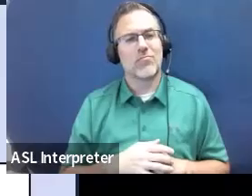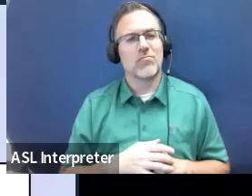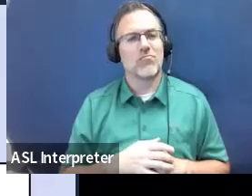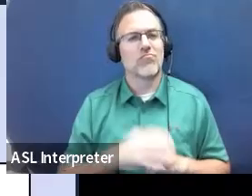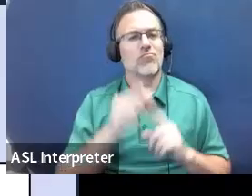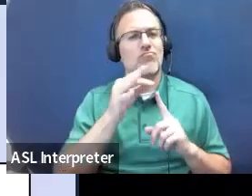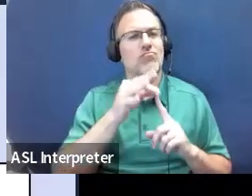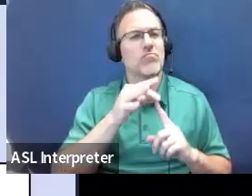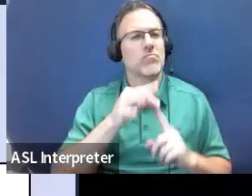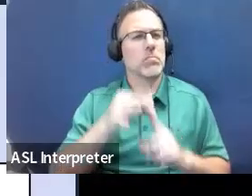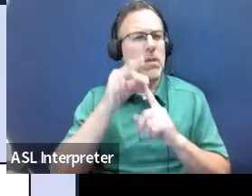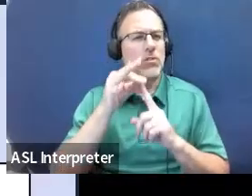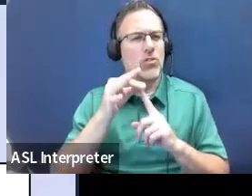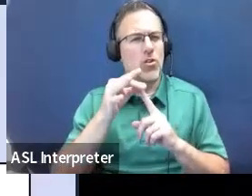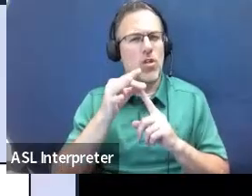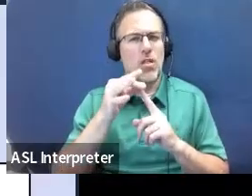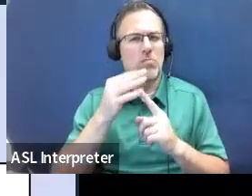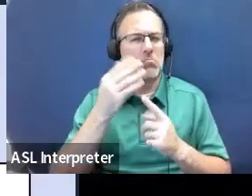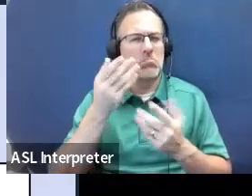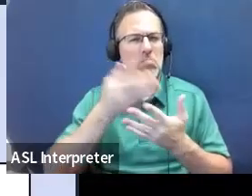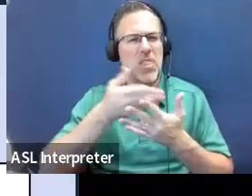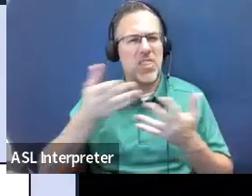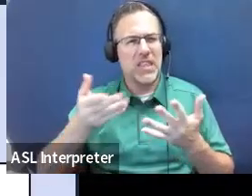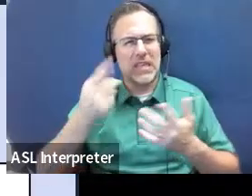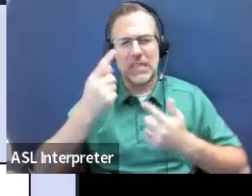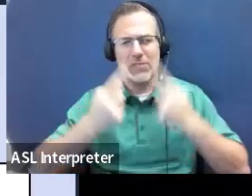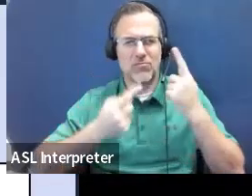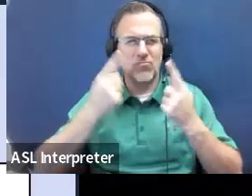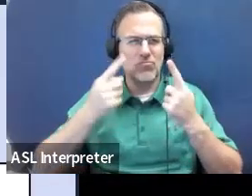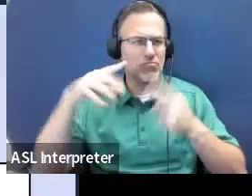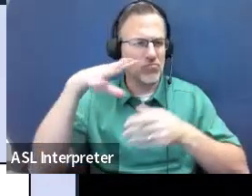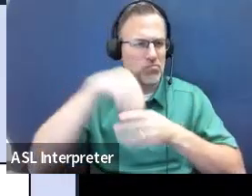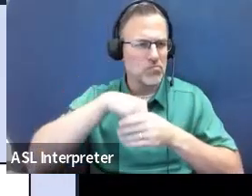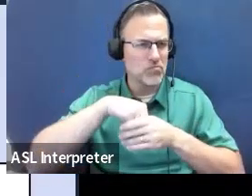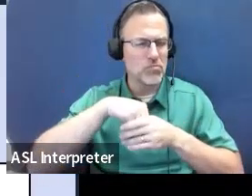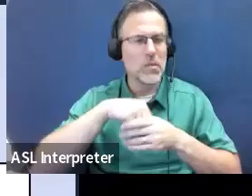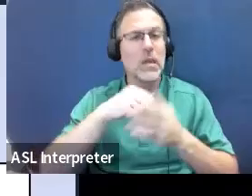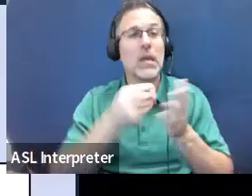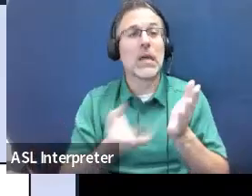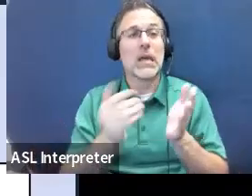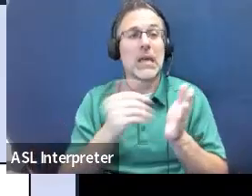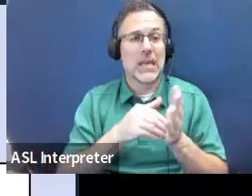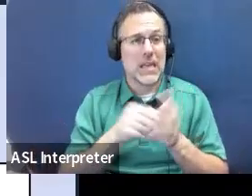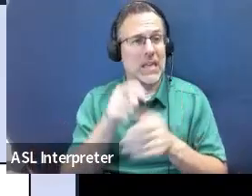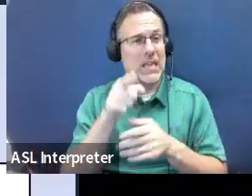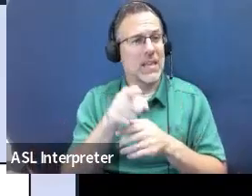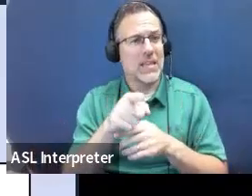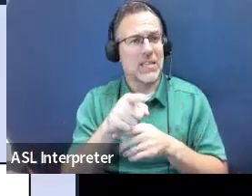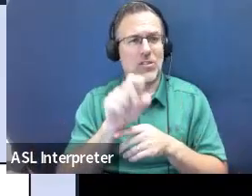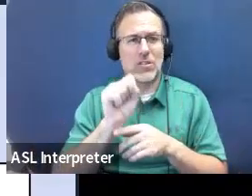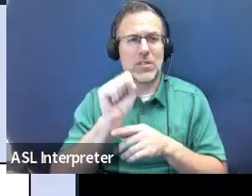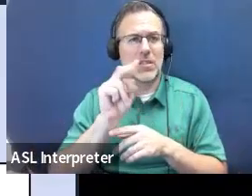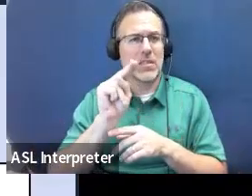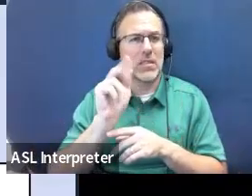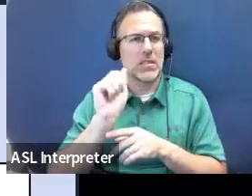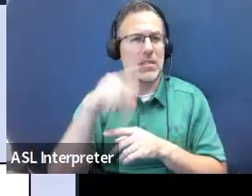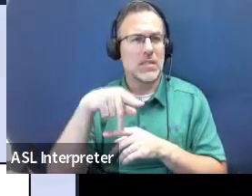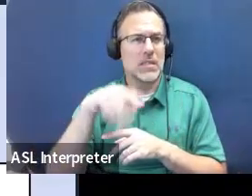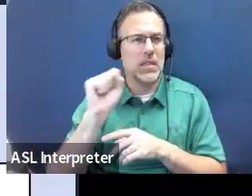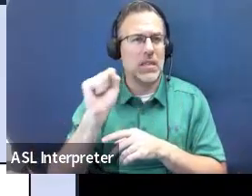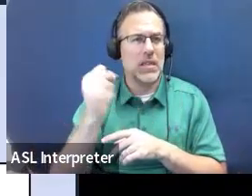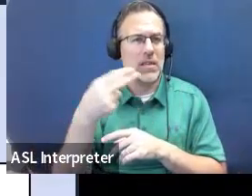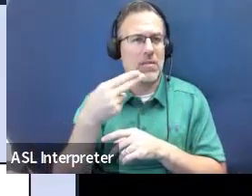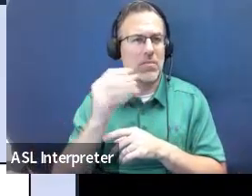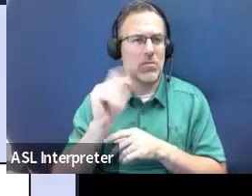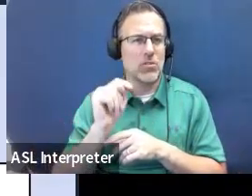considerations or those special factors. And so again, this is a snapshot of that IEP quick reference document where